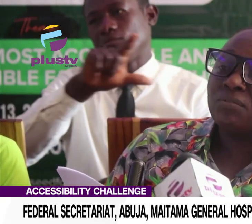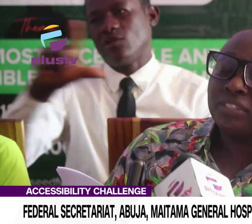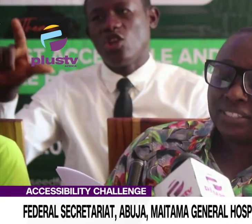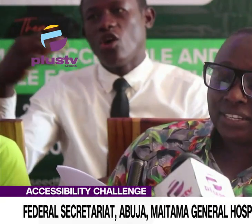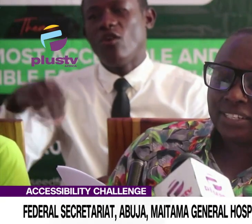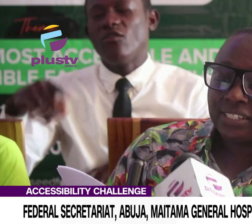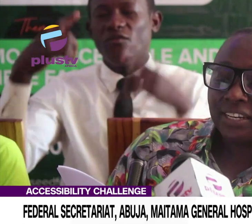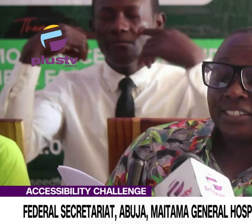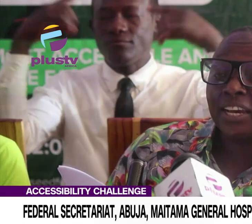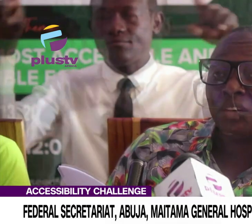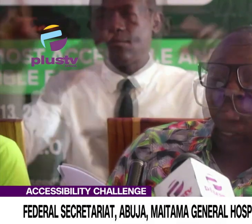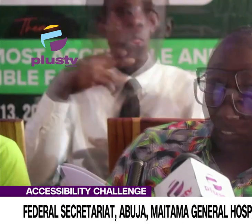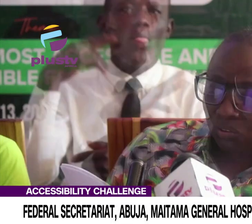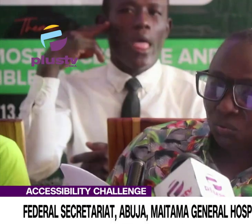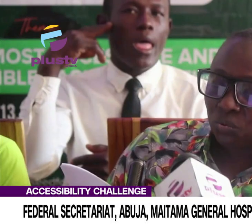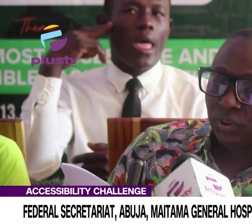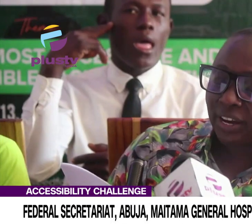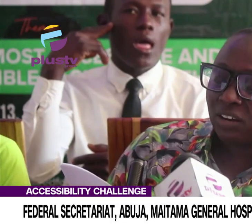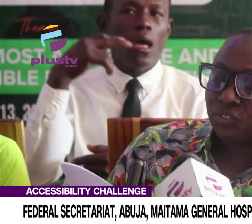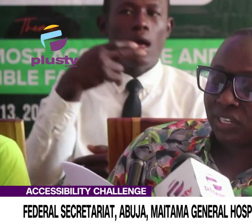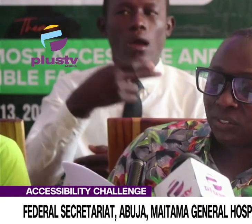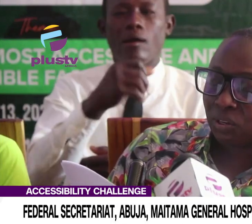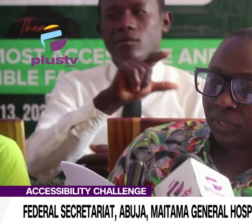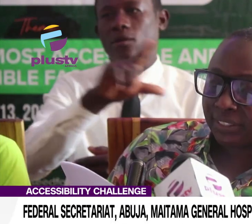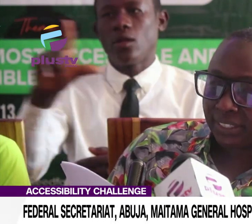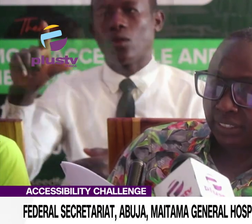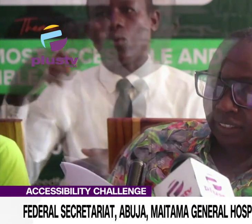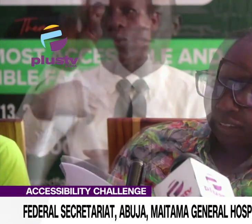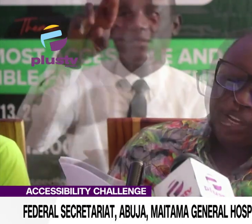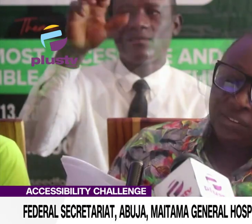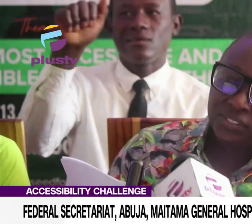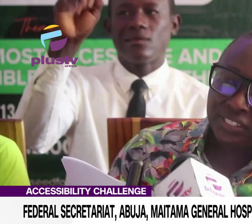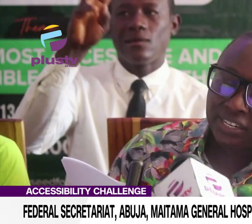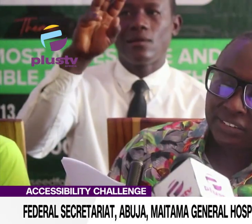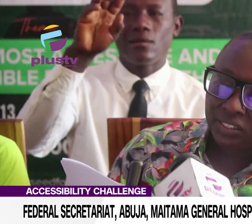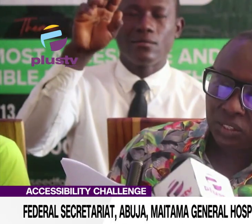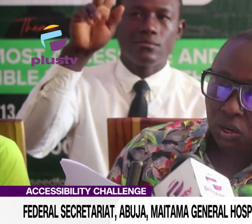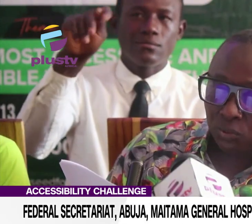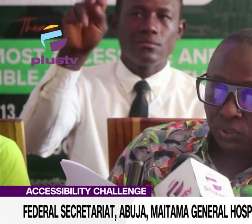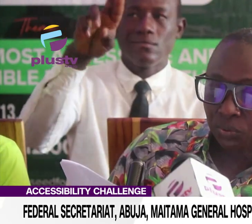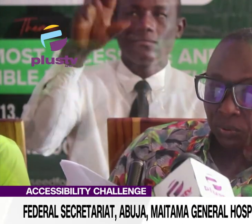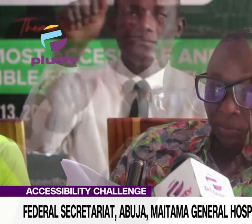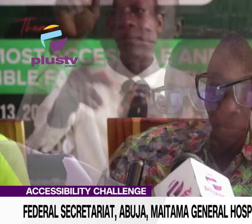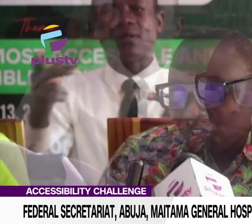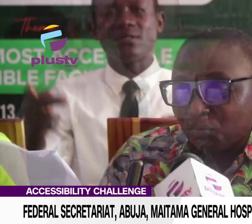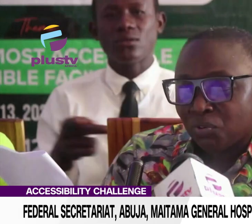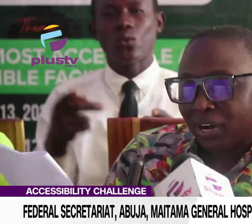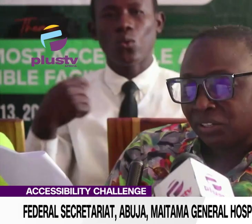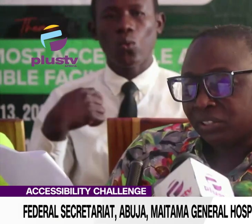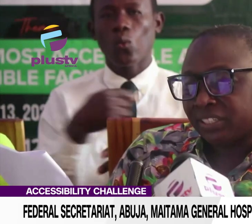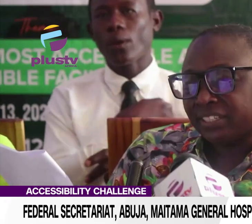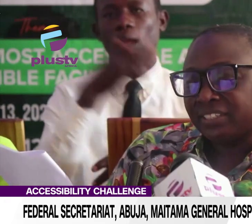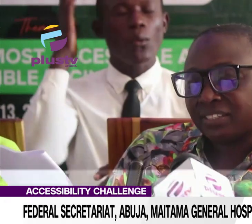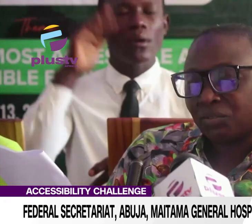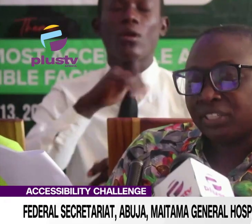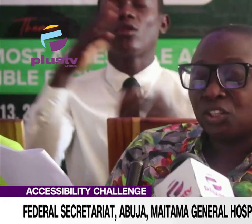We have listed 10 of them. We have Transcorp Hilton. We have Cedar Crest Hospital. Number one